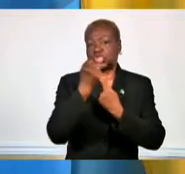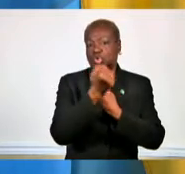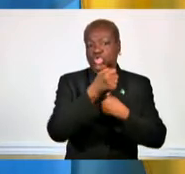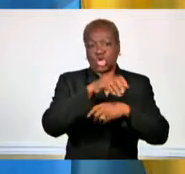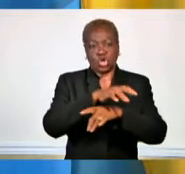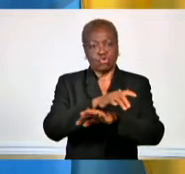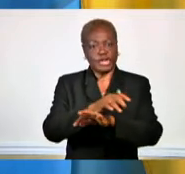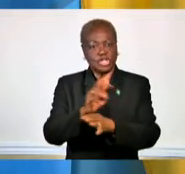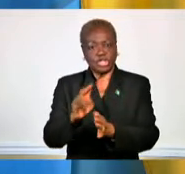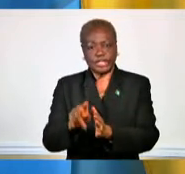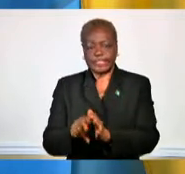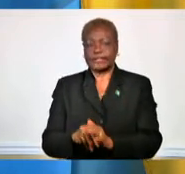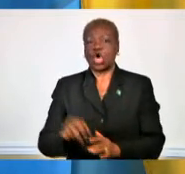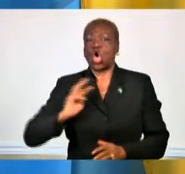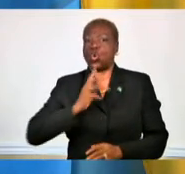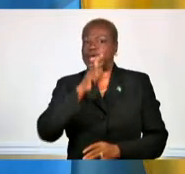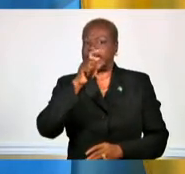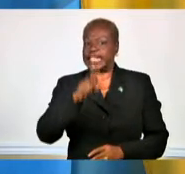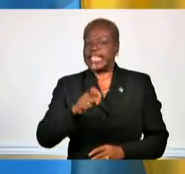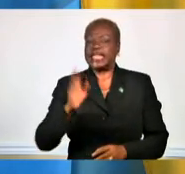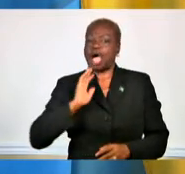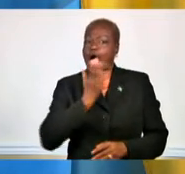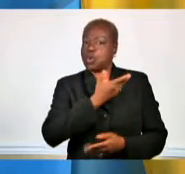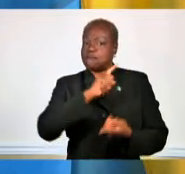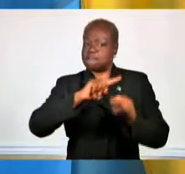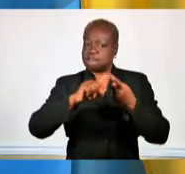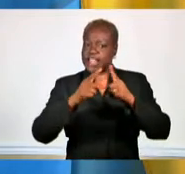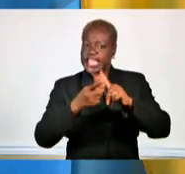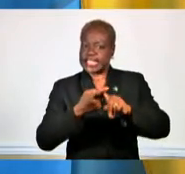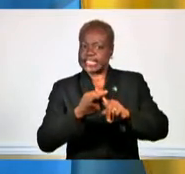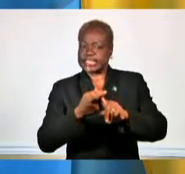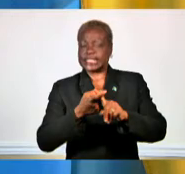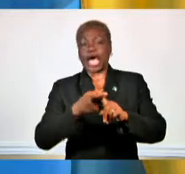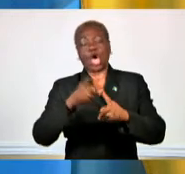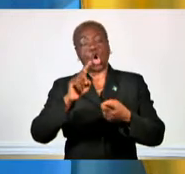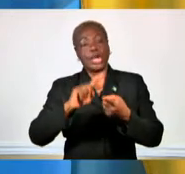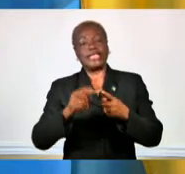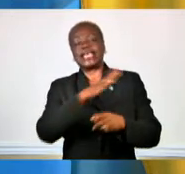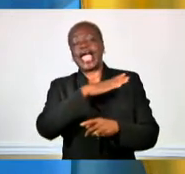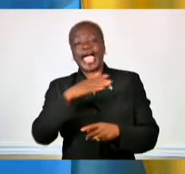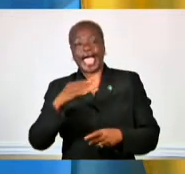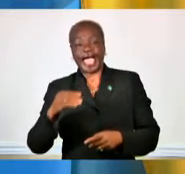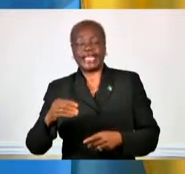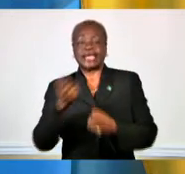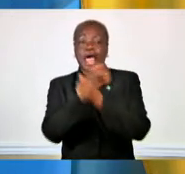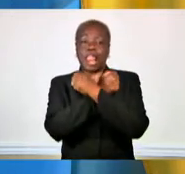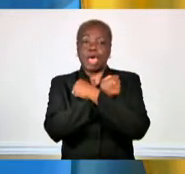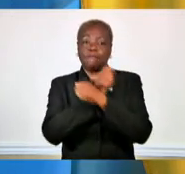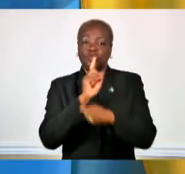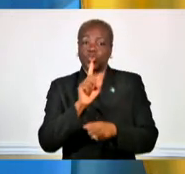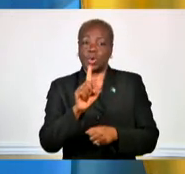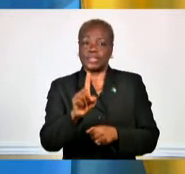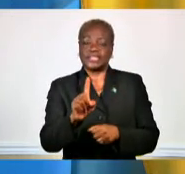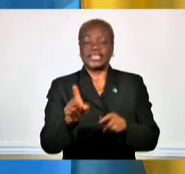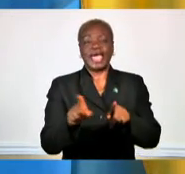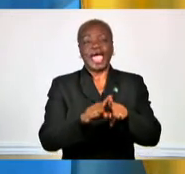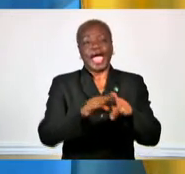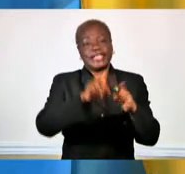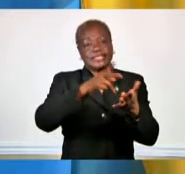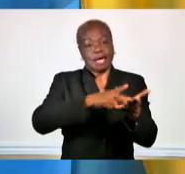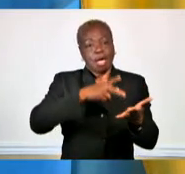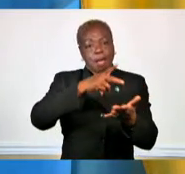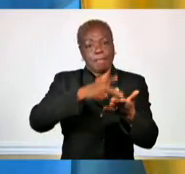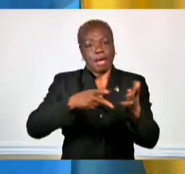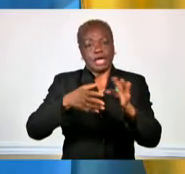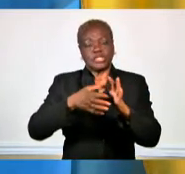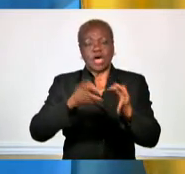creatures. We need our friends, our colleagues, and loved ones as part